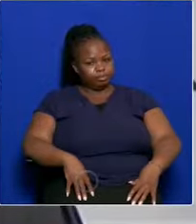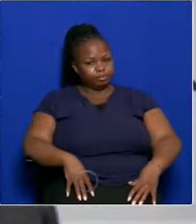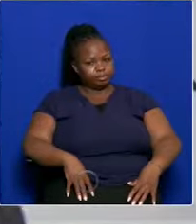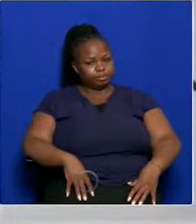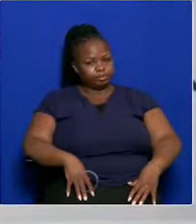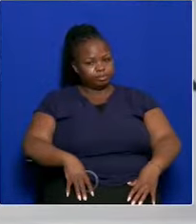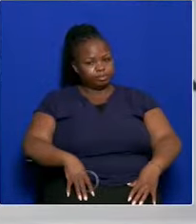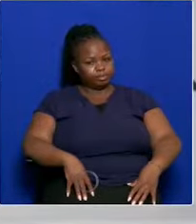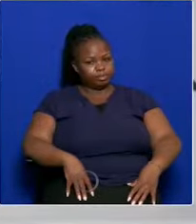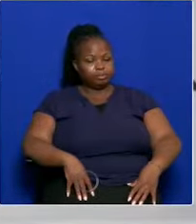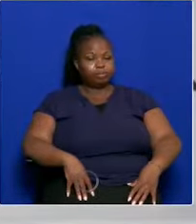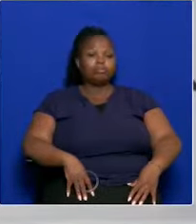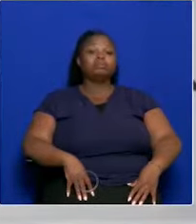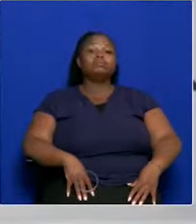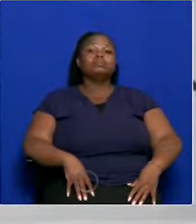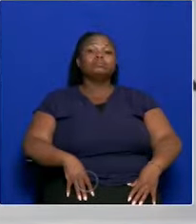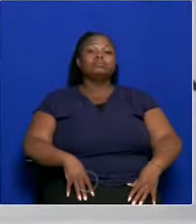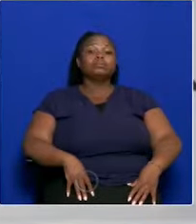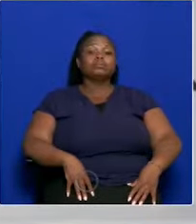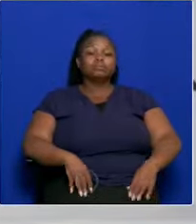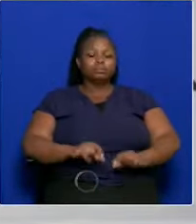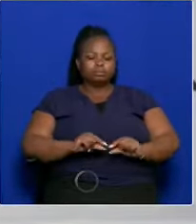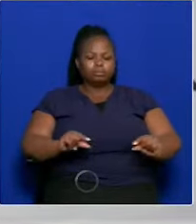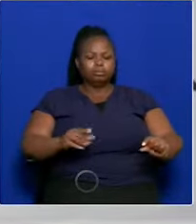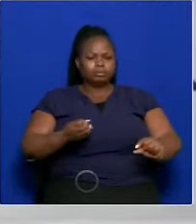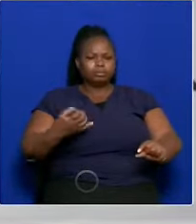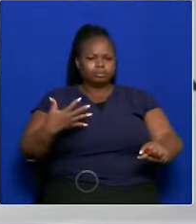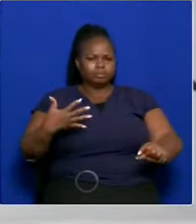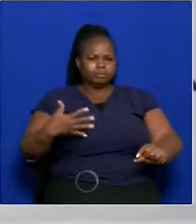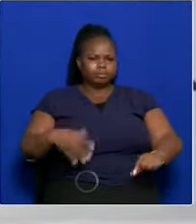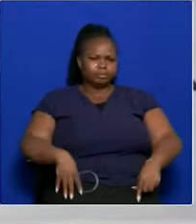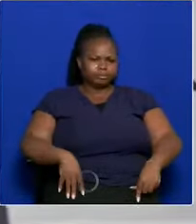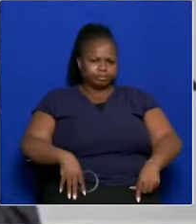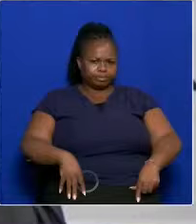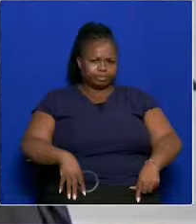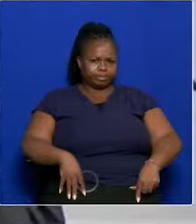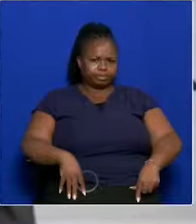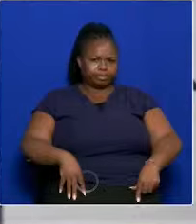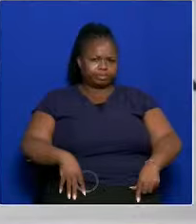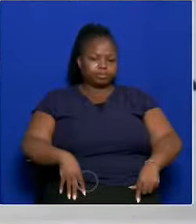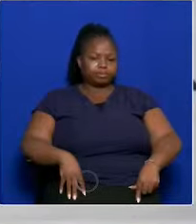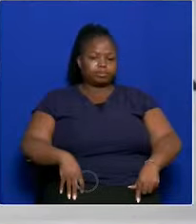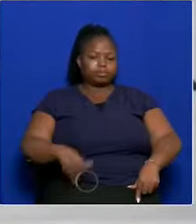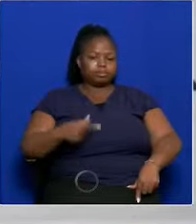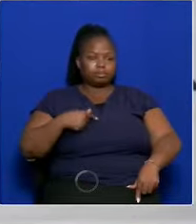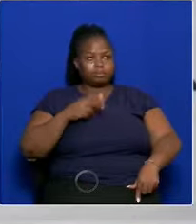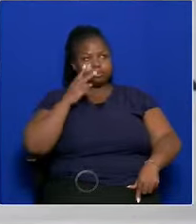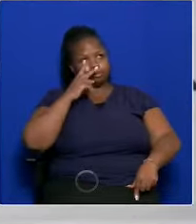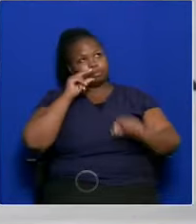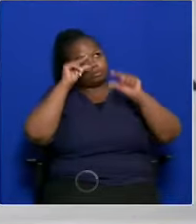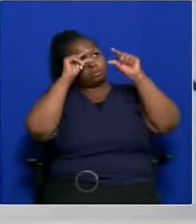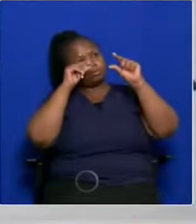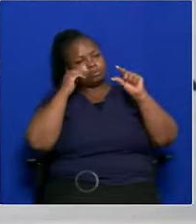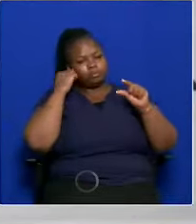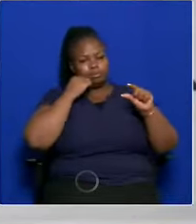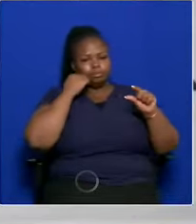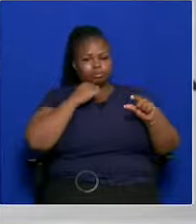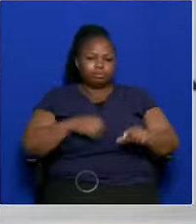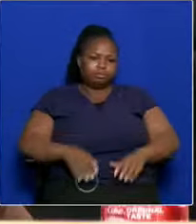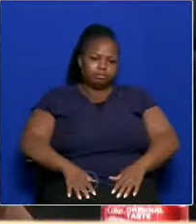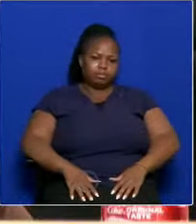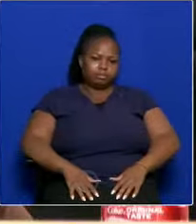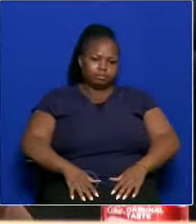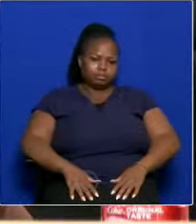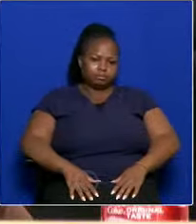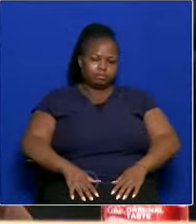Oh, down there, number 5. Yes, General. I was looking on the top one, sorry. Oh, no worries. Yes. And then if